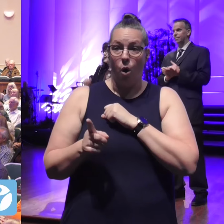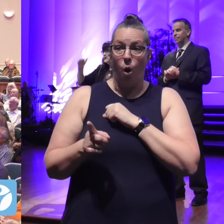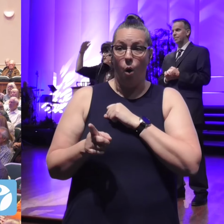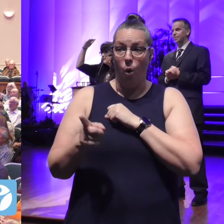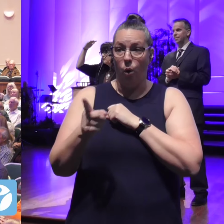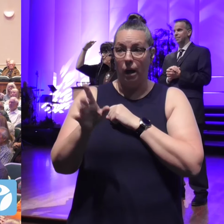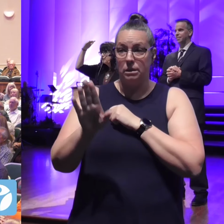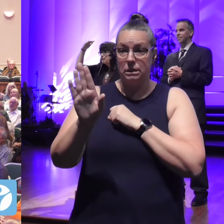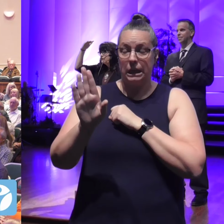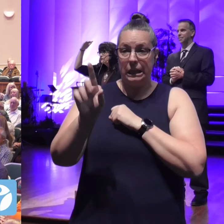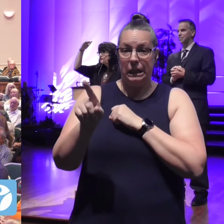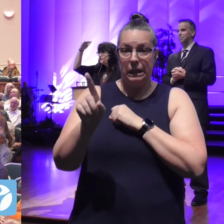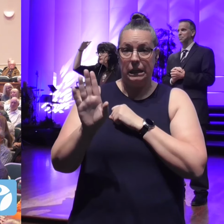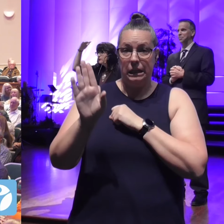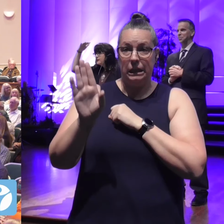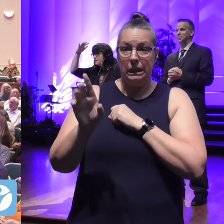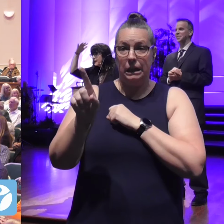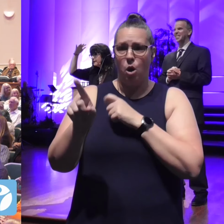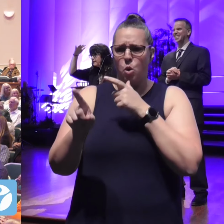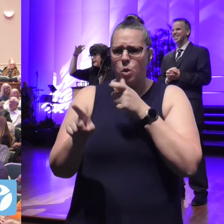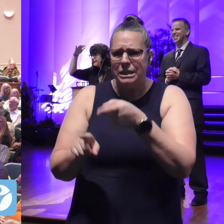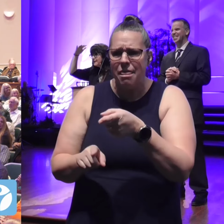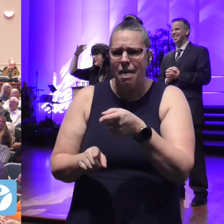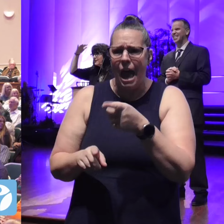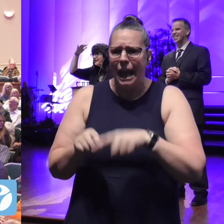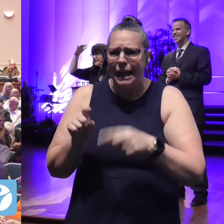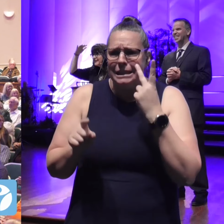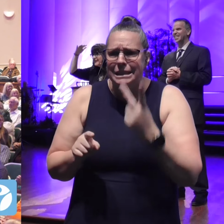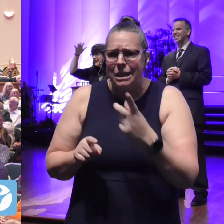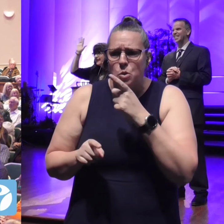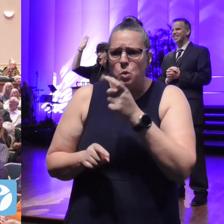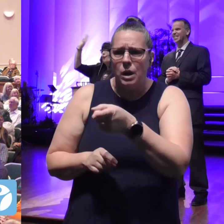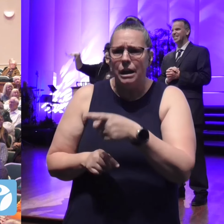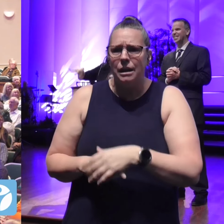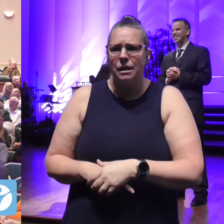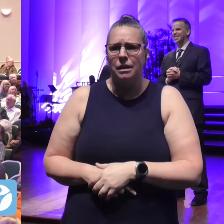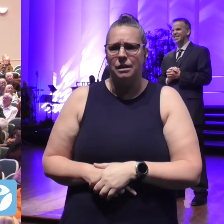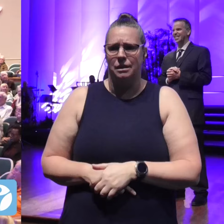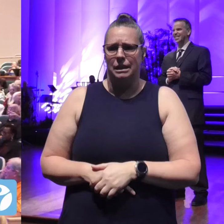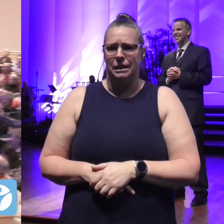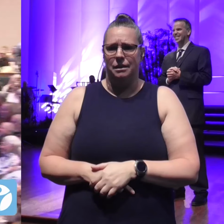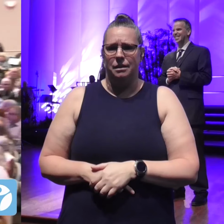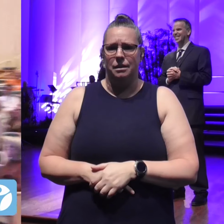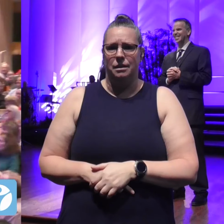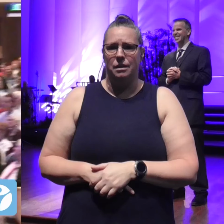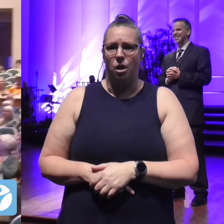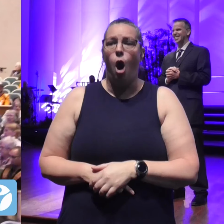Where is she? Who is it back there? Can't see you. Oh, hello.